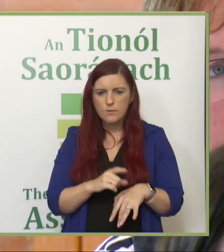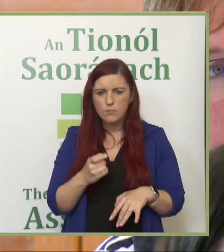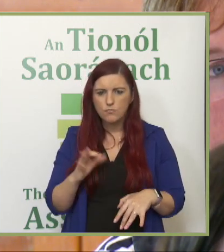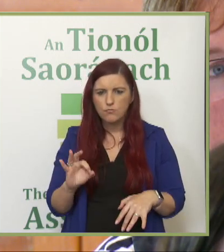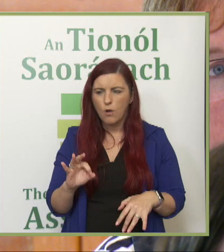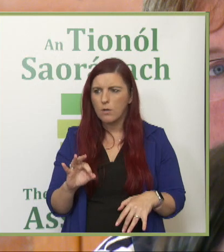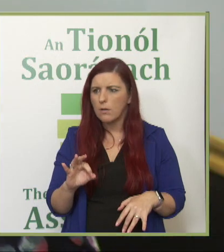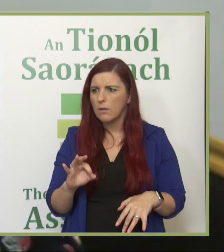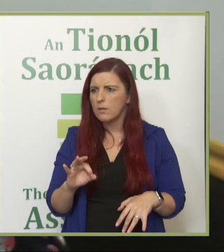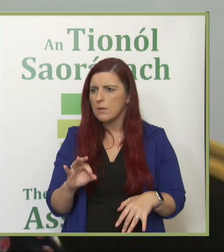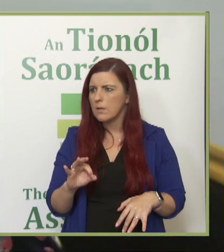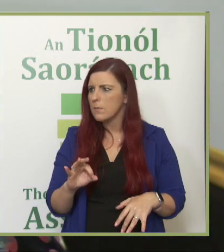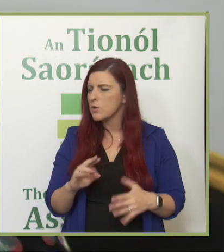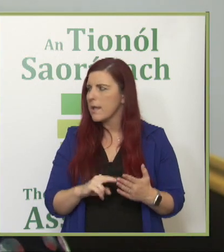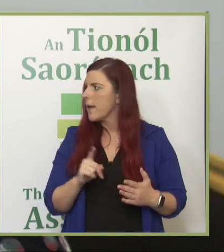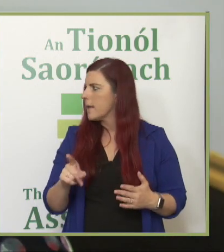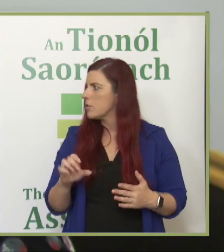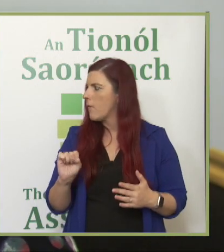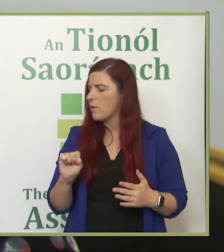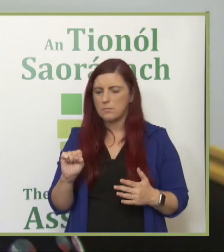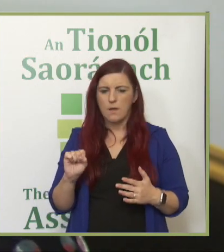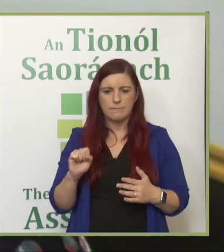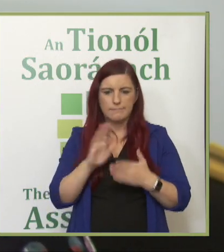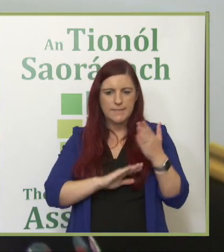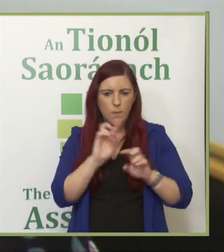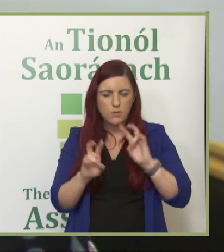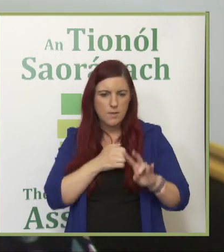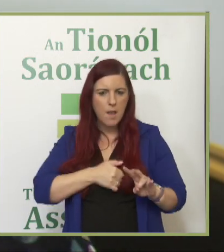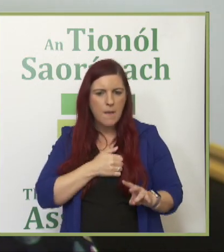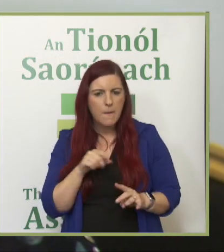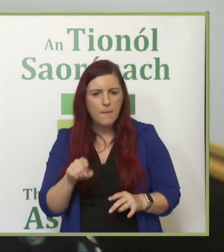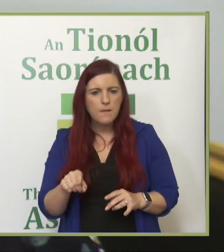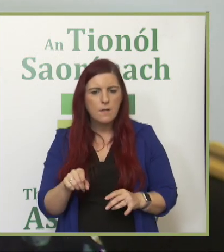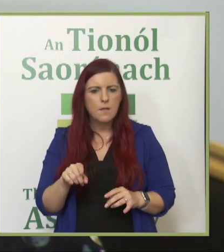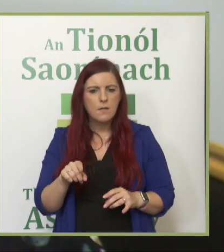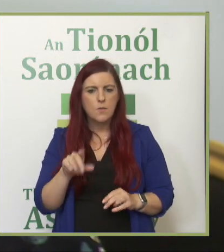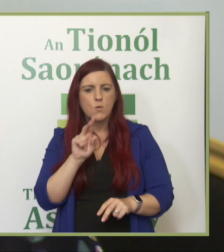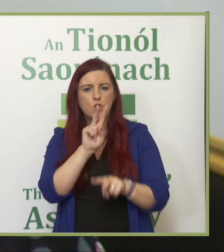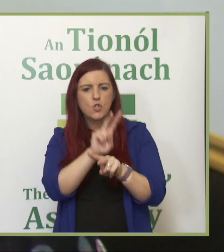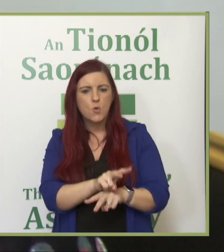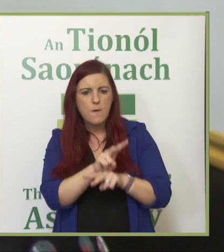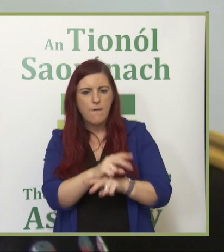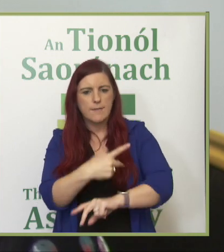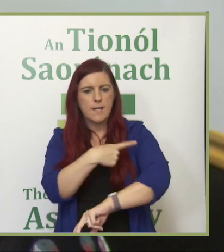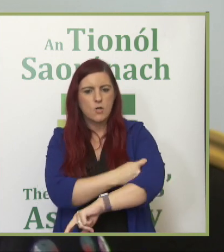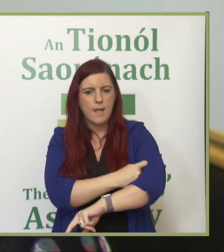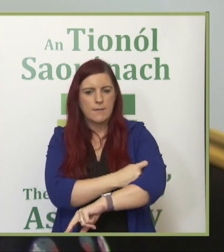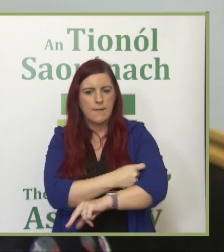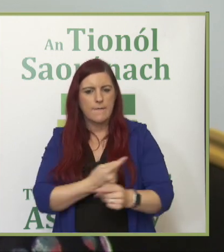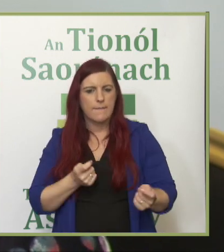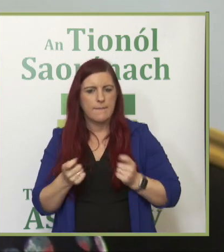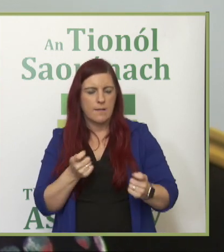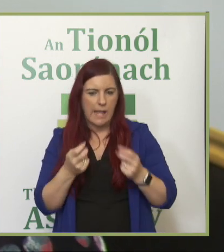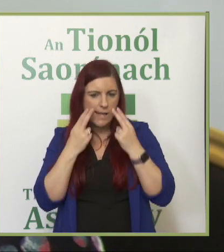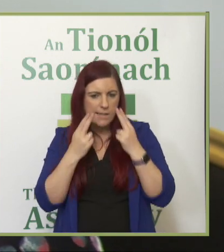drugs? I'll take that one, yes. So thanks for the question. So supervised injection facilities are legislated for under